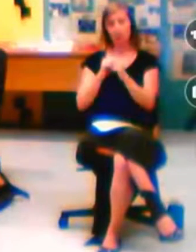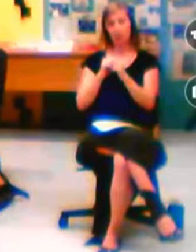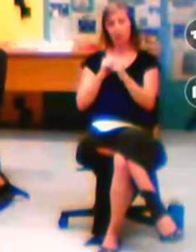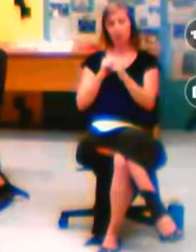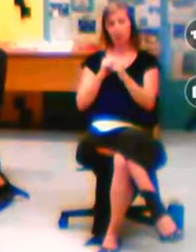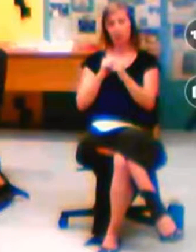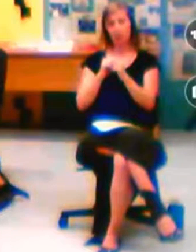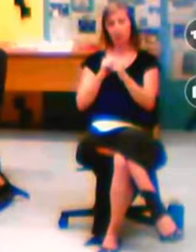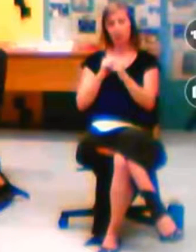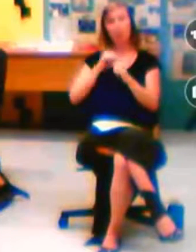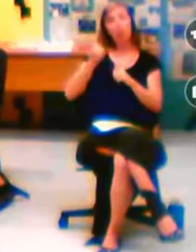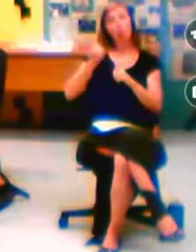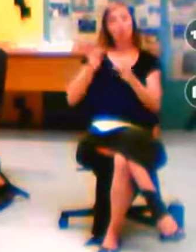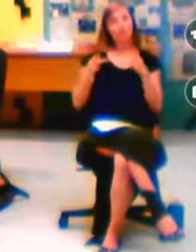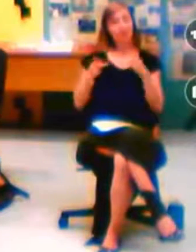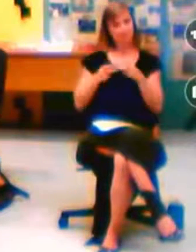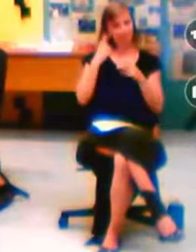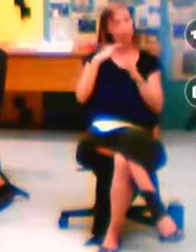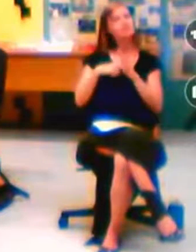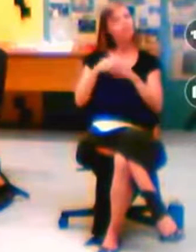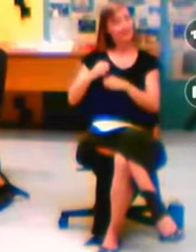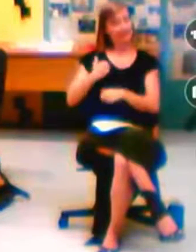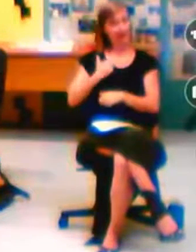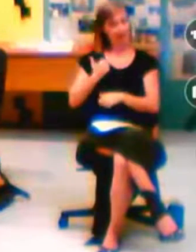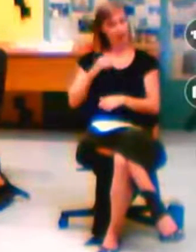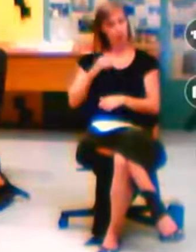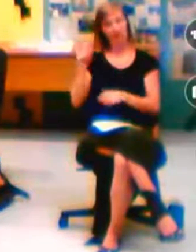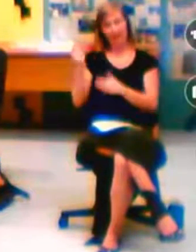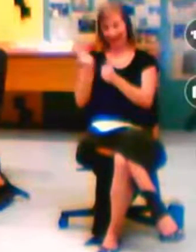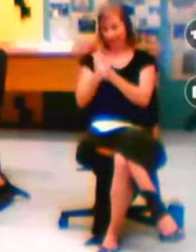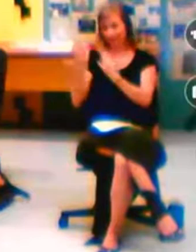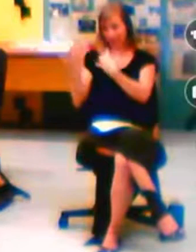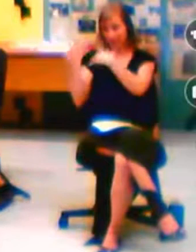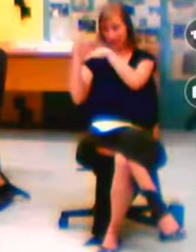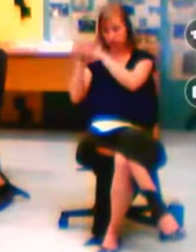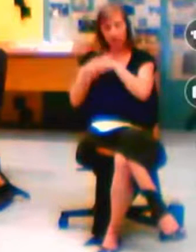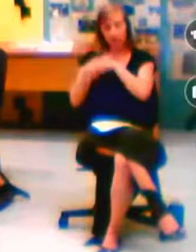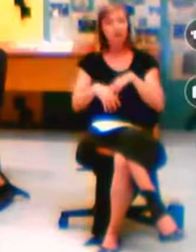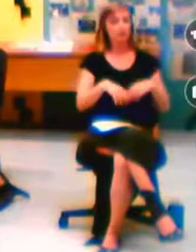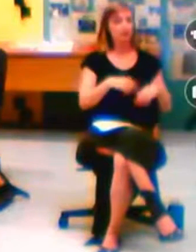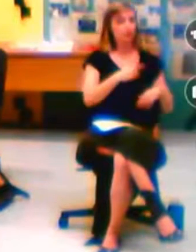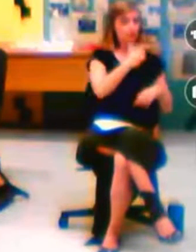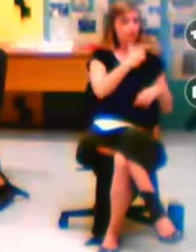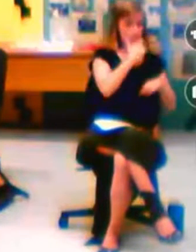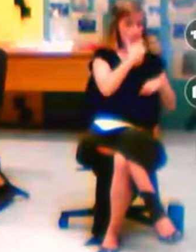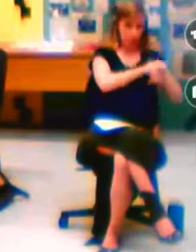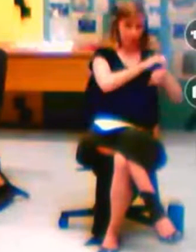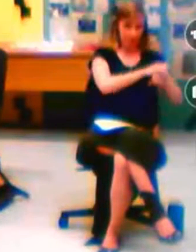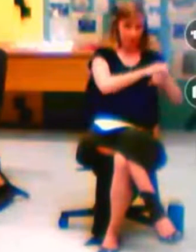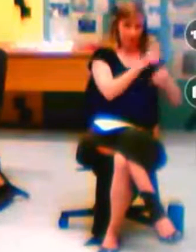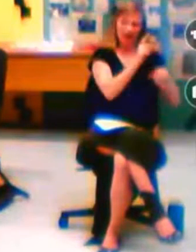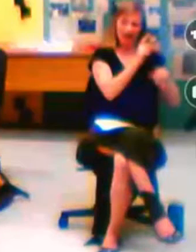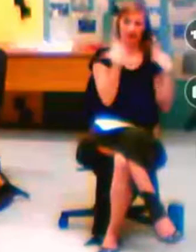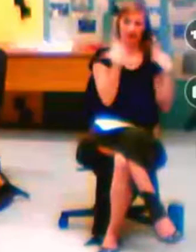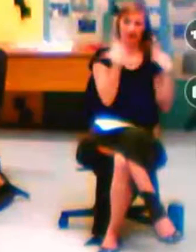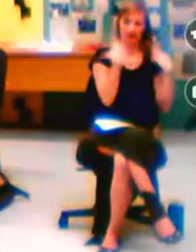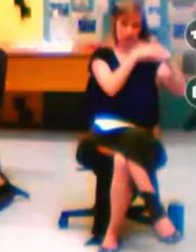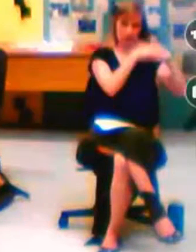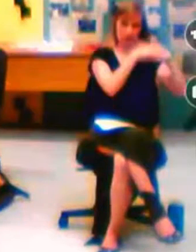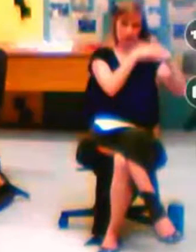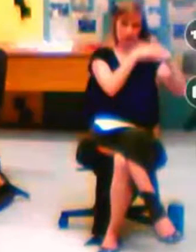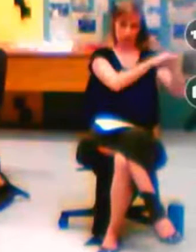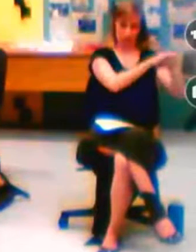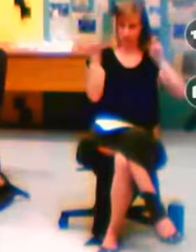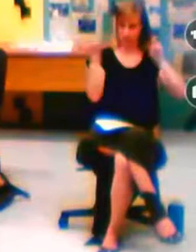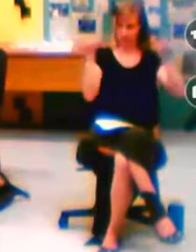it to economize. And what we've seen in places that have similar kinds of care,